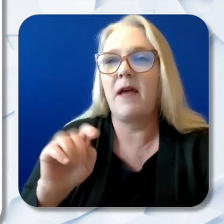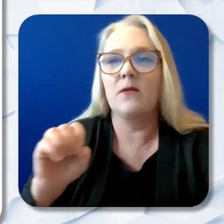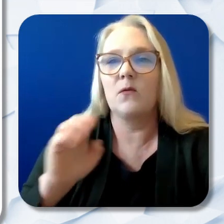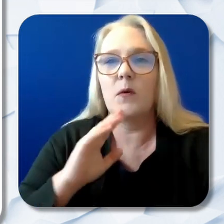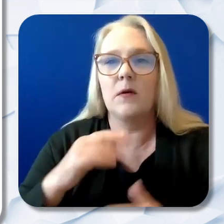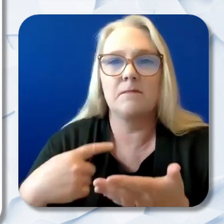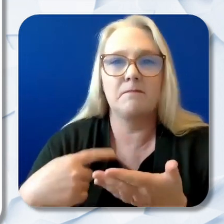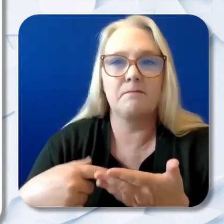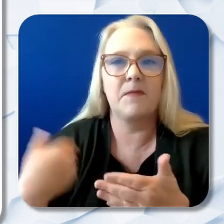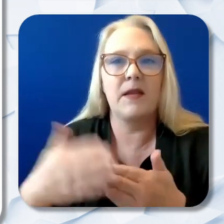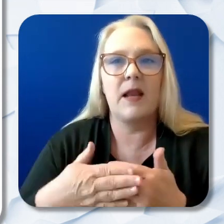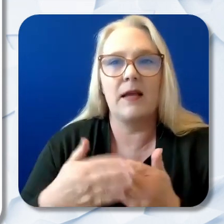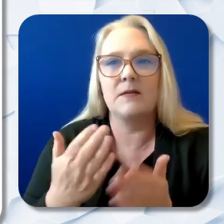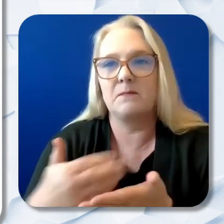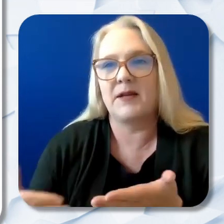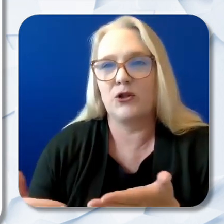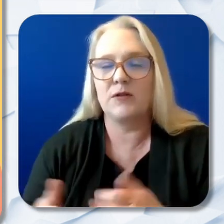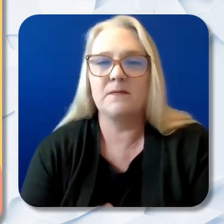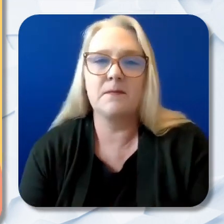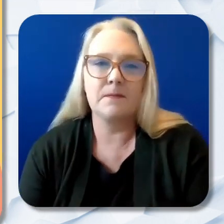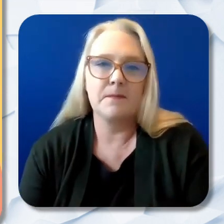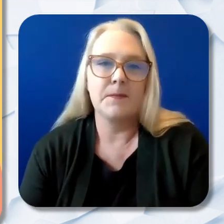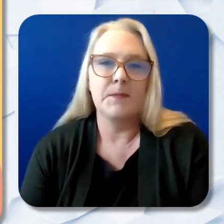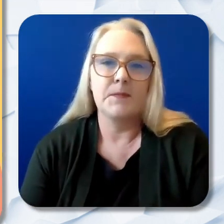section. Next slide, please.